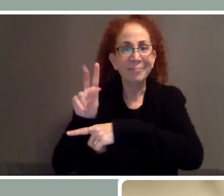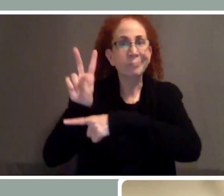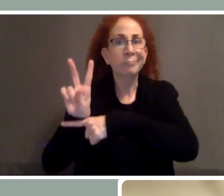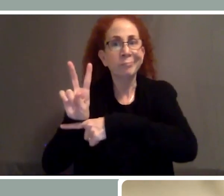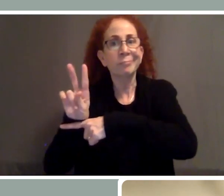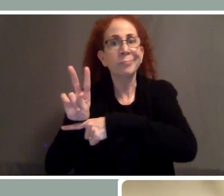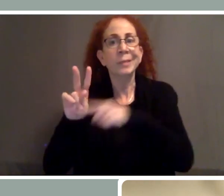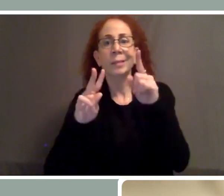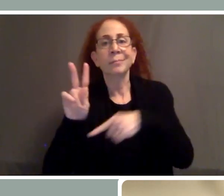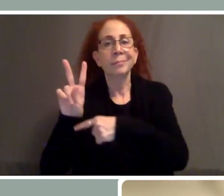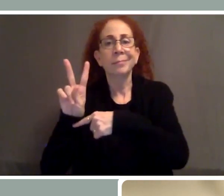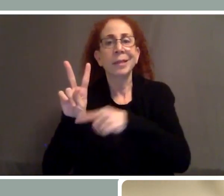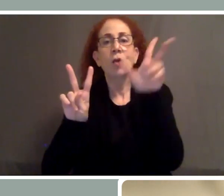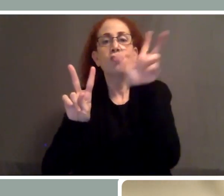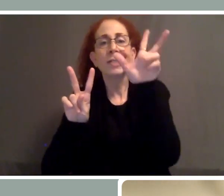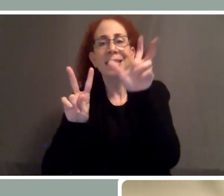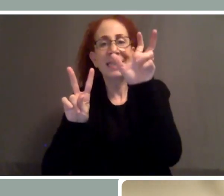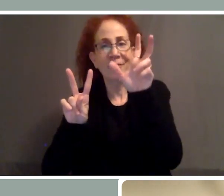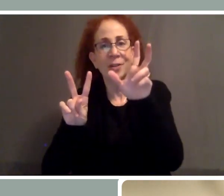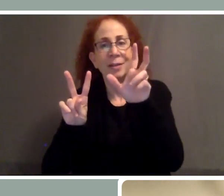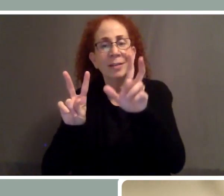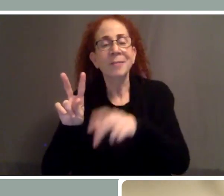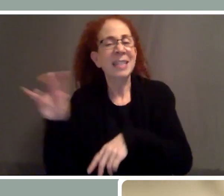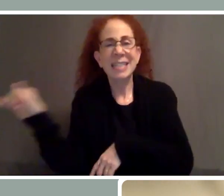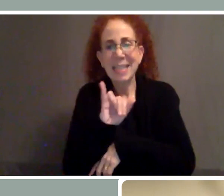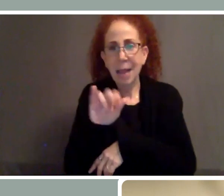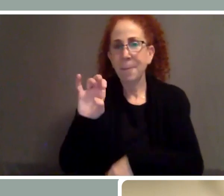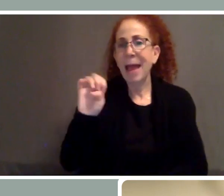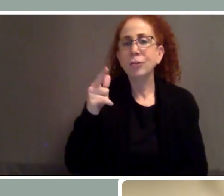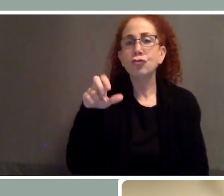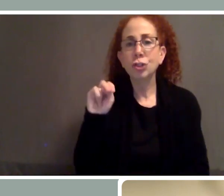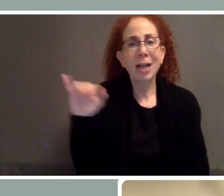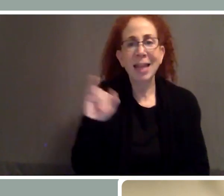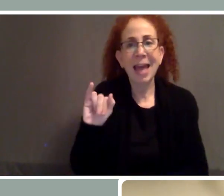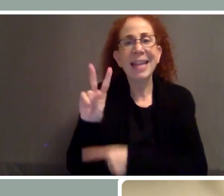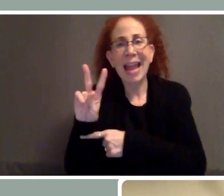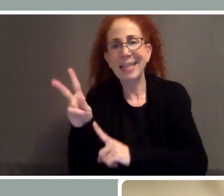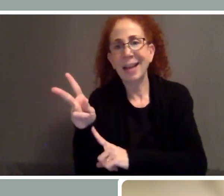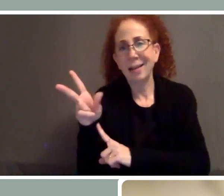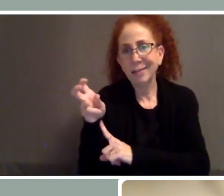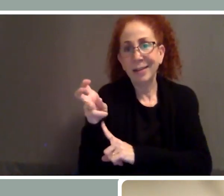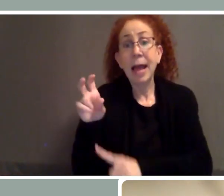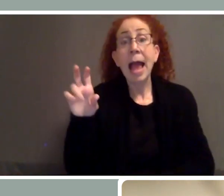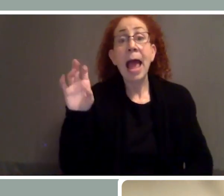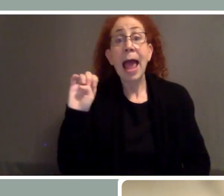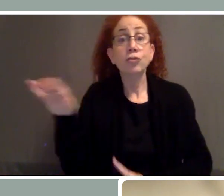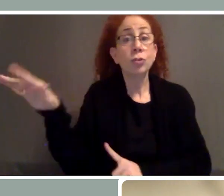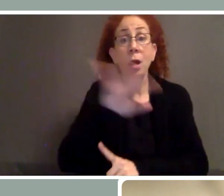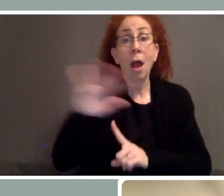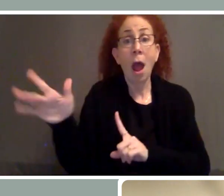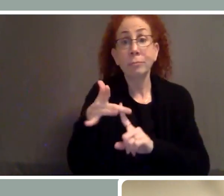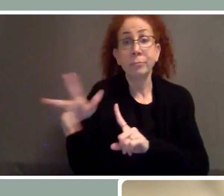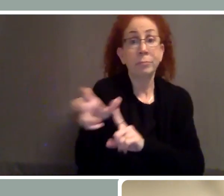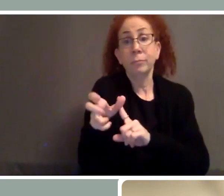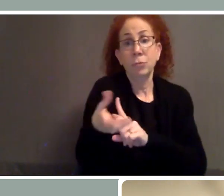there waiting to receive a signal. So the estrogen receptor is like the antenna. And when estrogen comes around and it hits that signal, it turns it